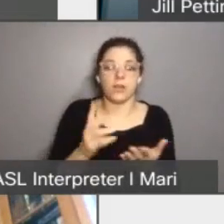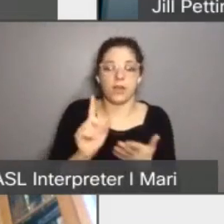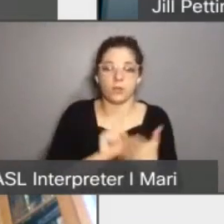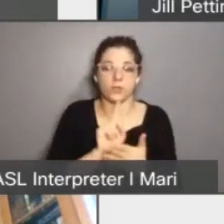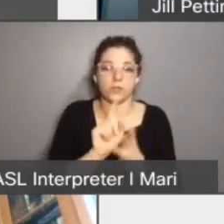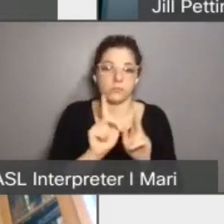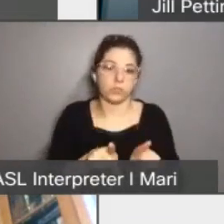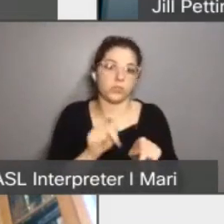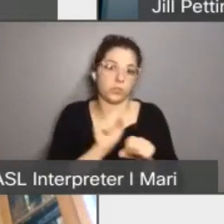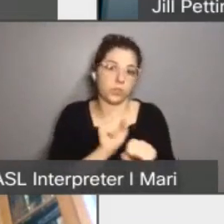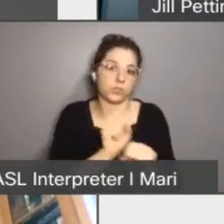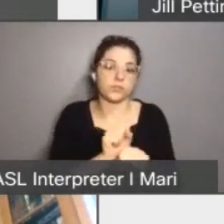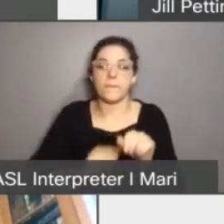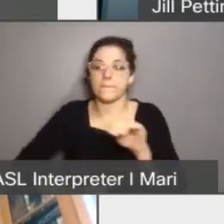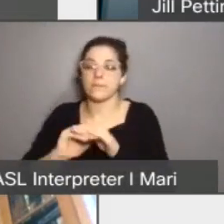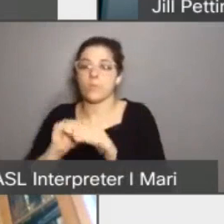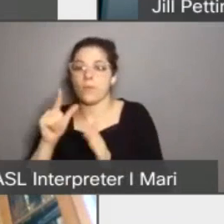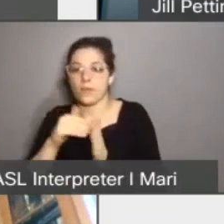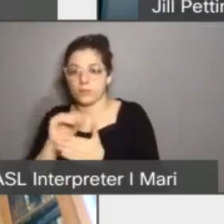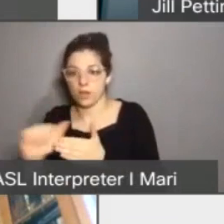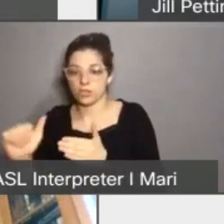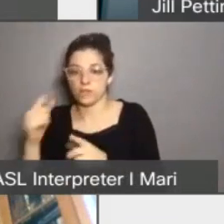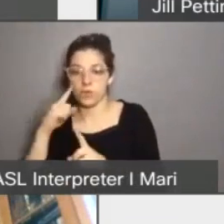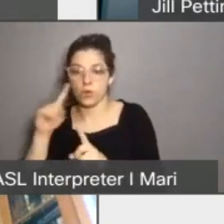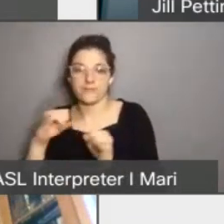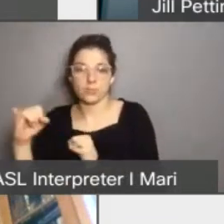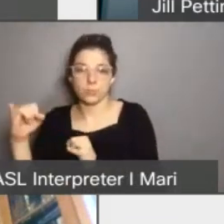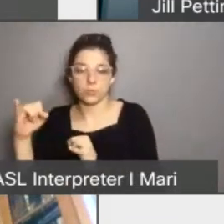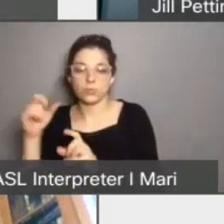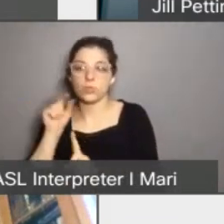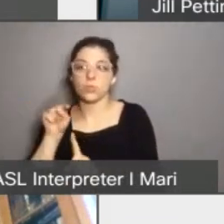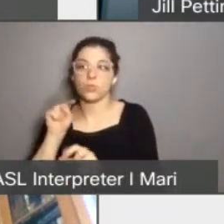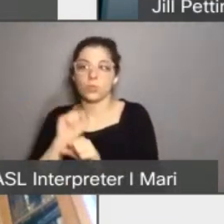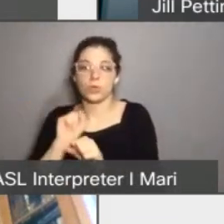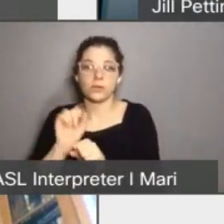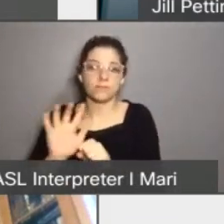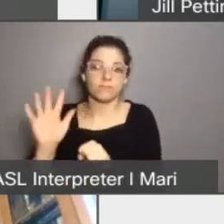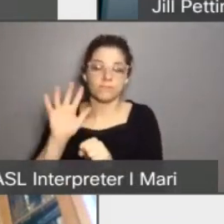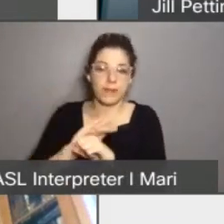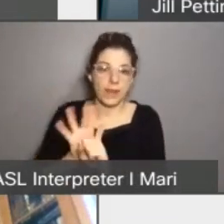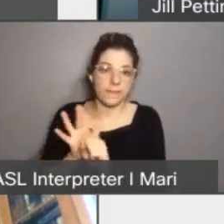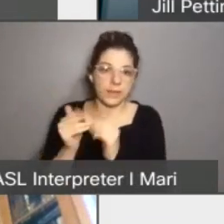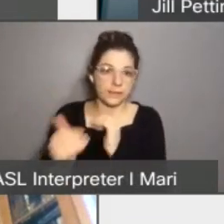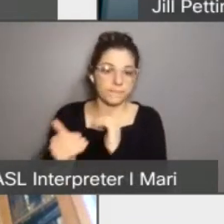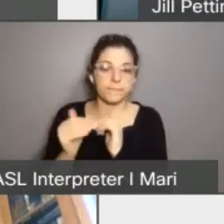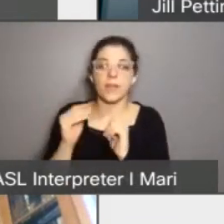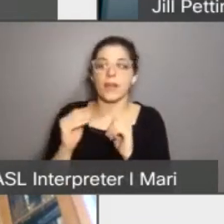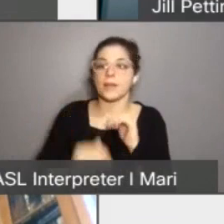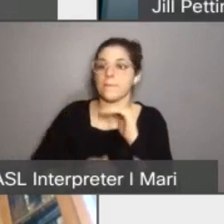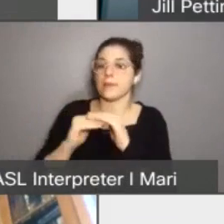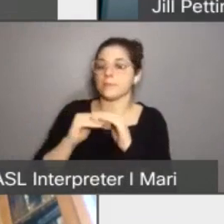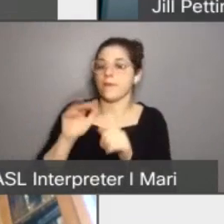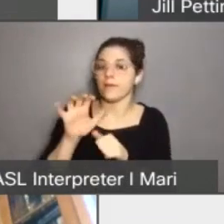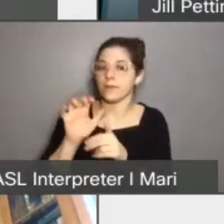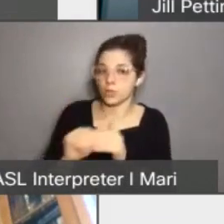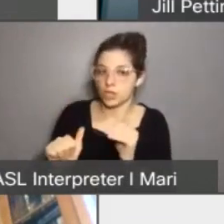but maximum of $1,000 for individuals who were working throughout the pandemic, and then a maximum of $500